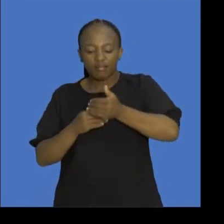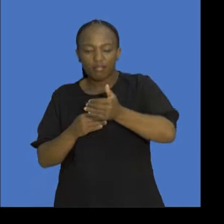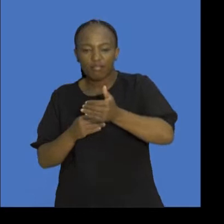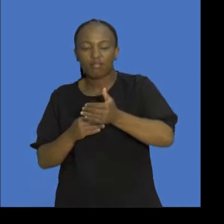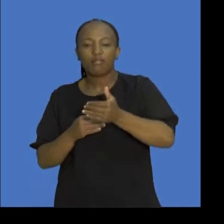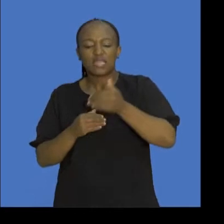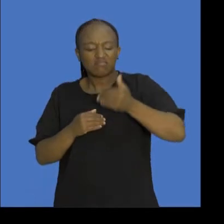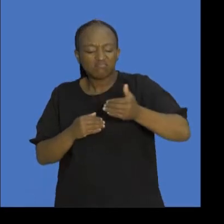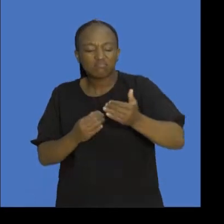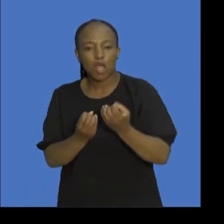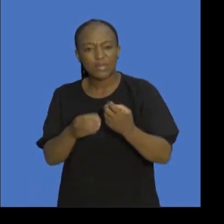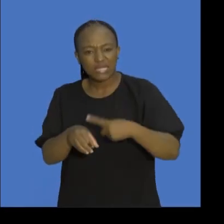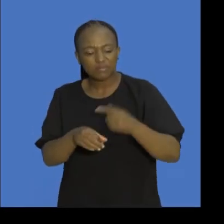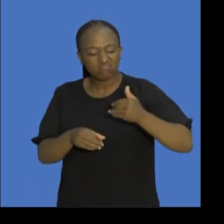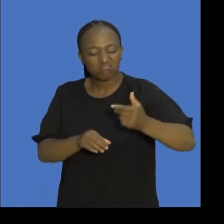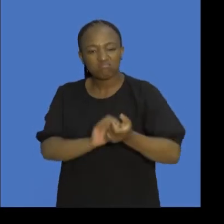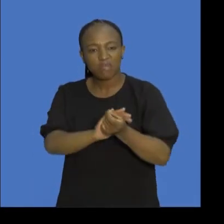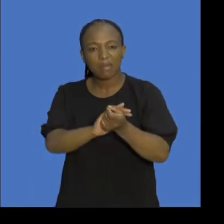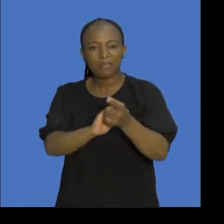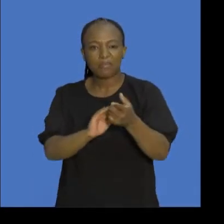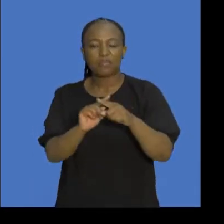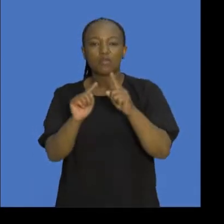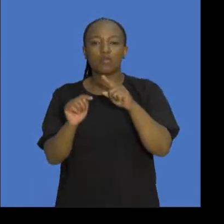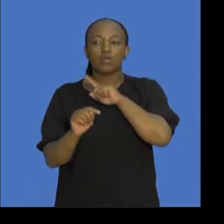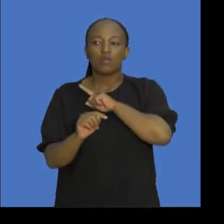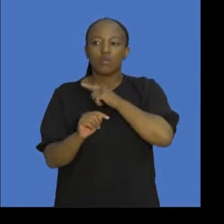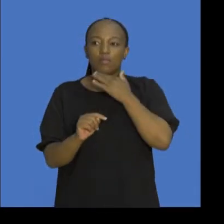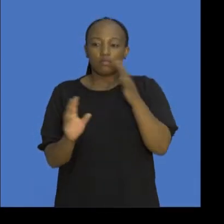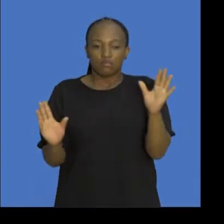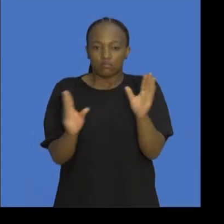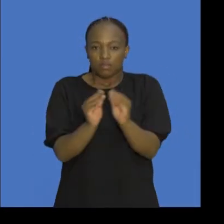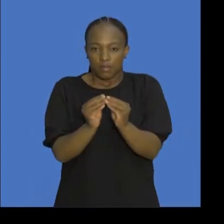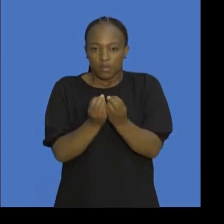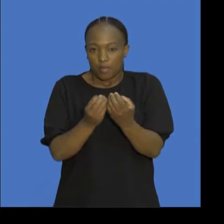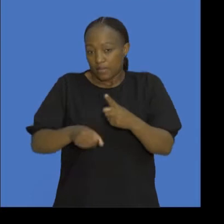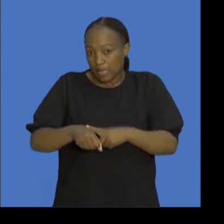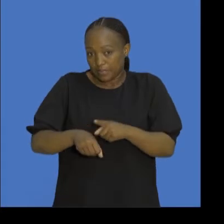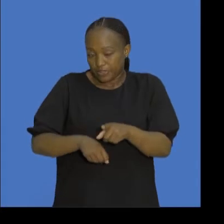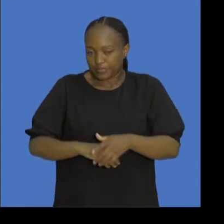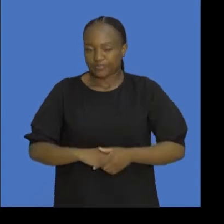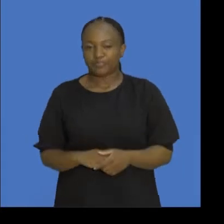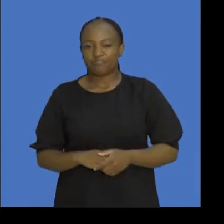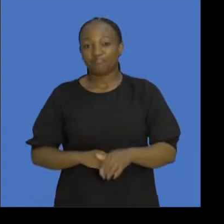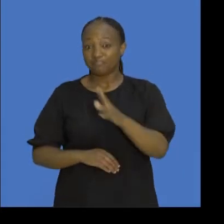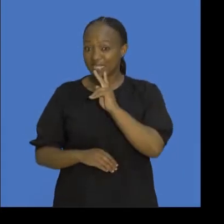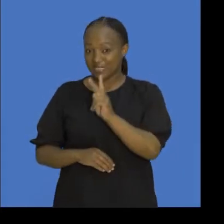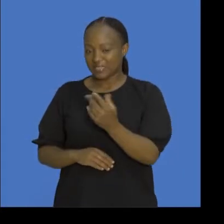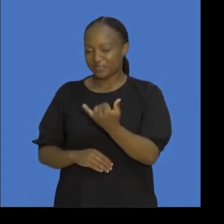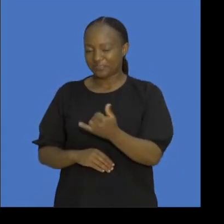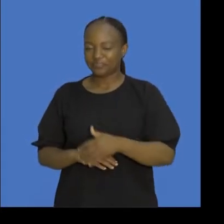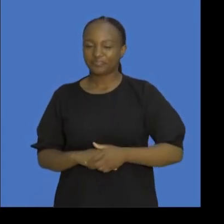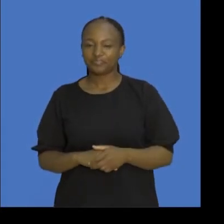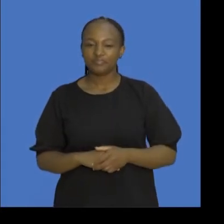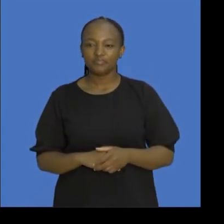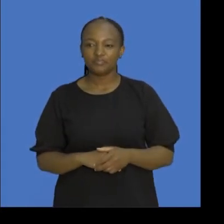the frequency. And that means sigma means total. Okay. Let's see with